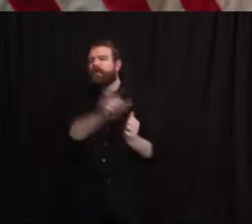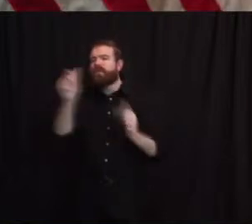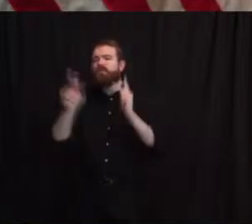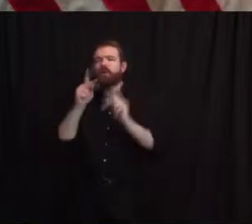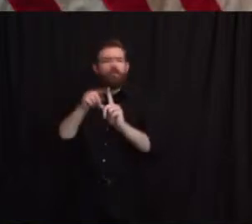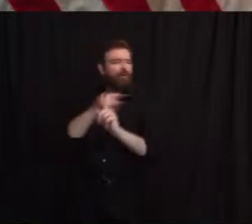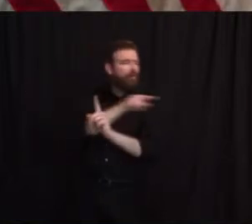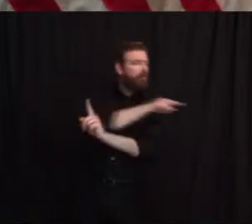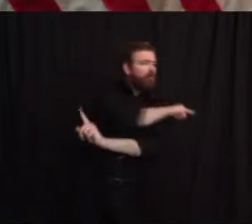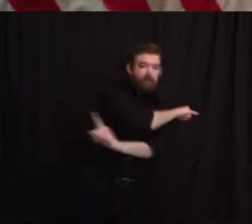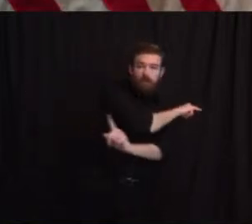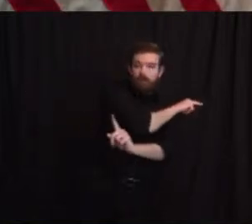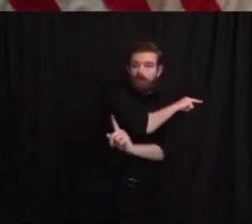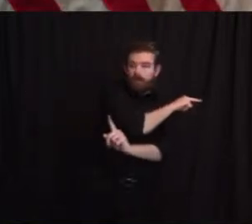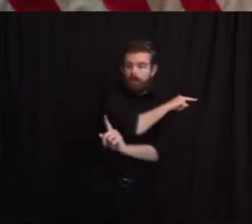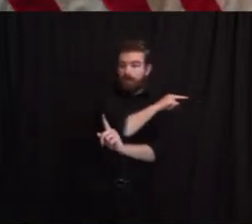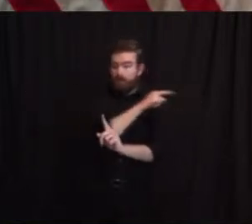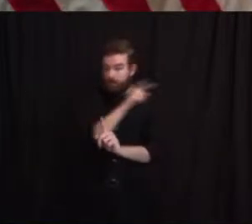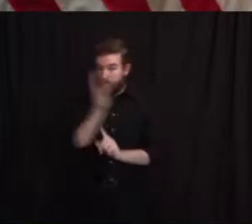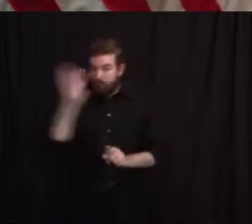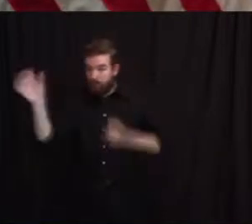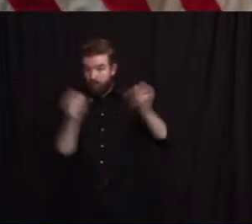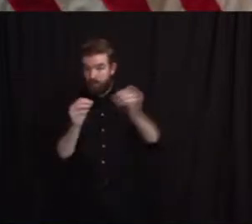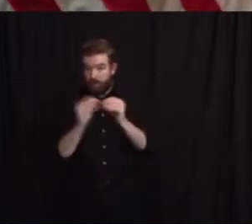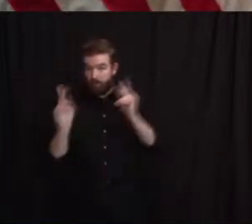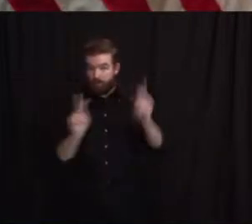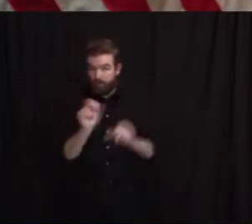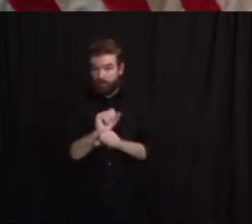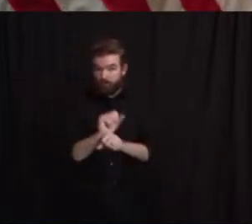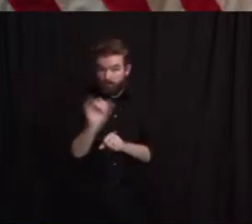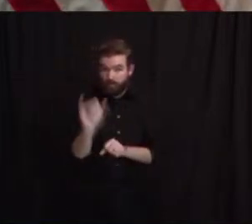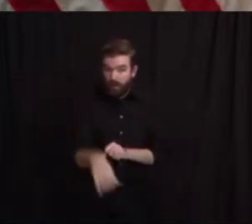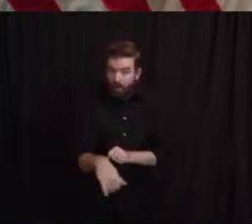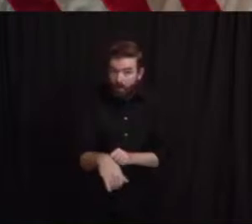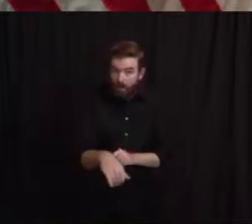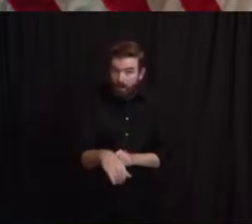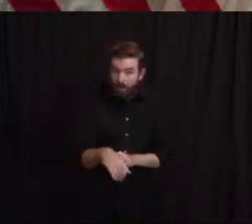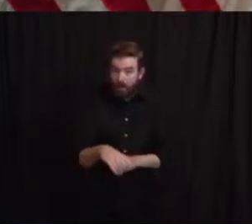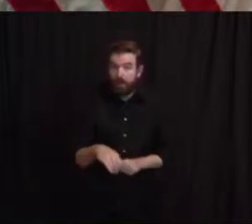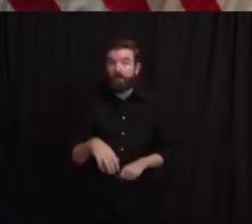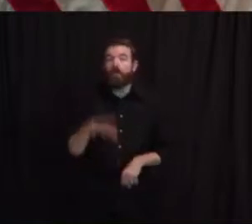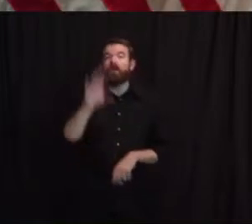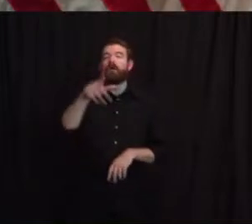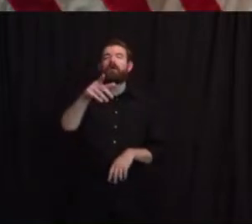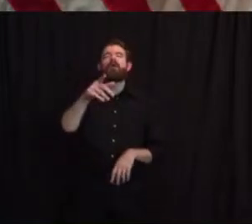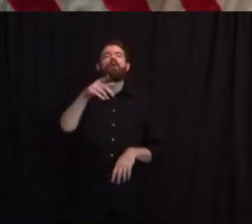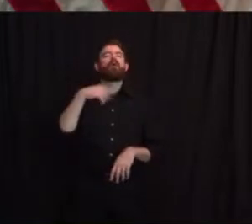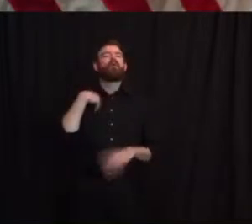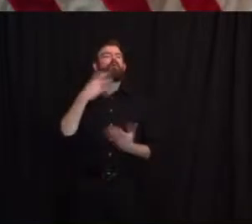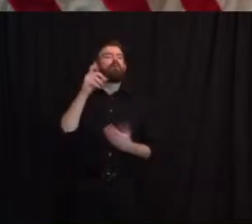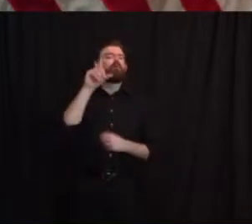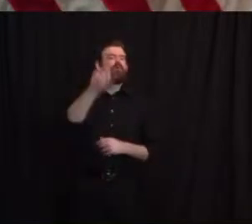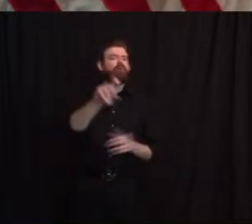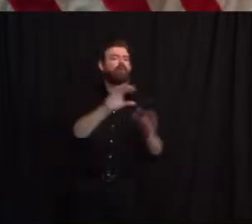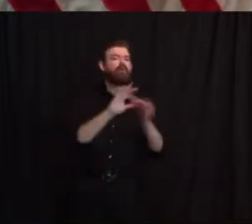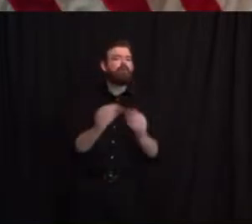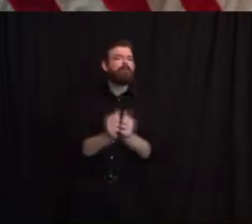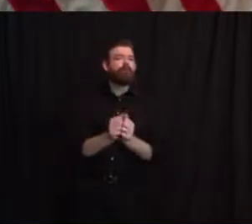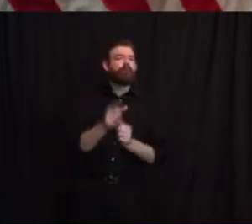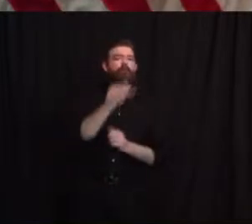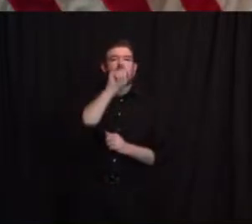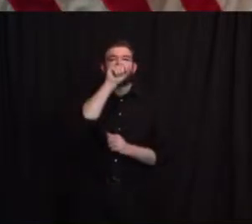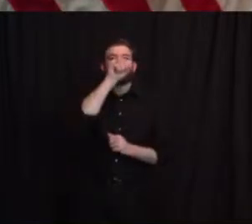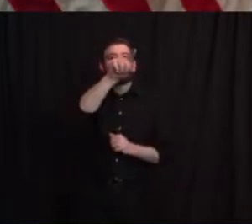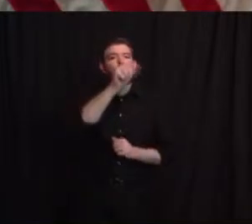Dustin's question. You just said you have no time for leaks in this time of crisis, but your administration's also not really had time to respond to